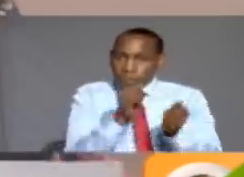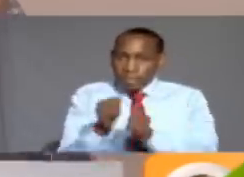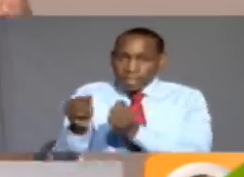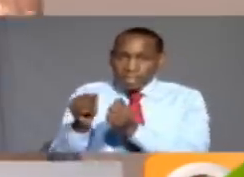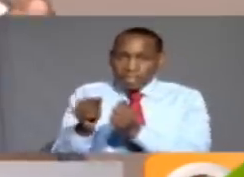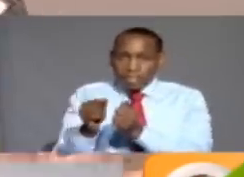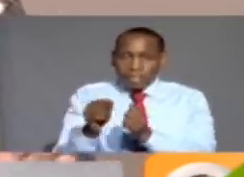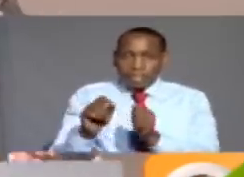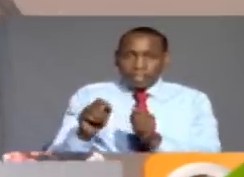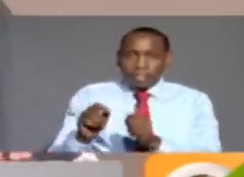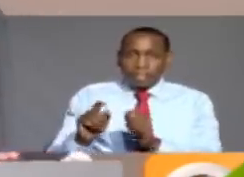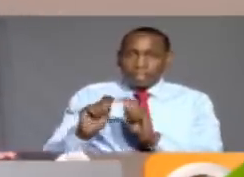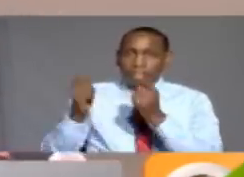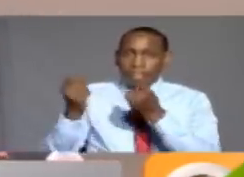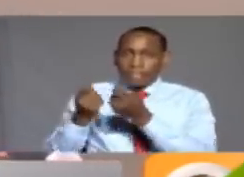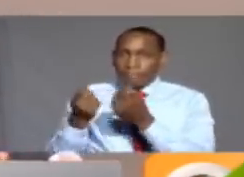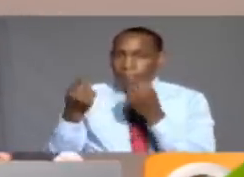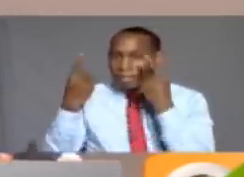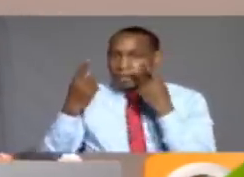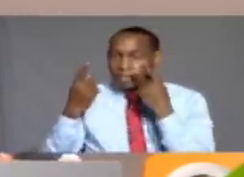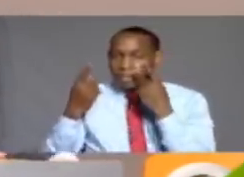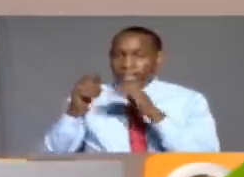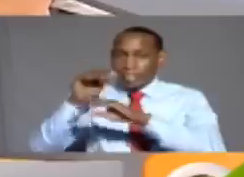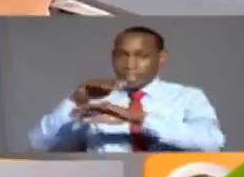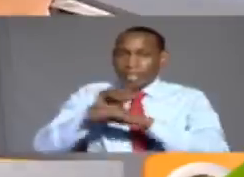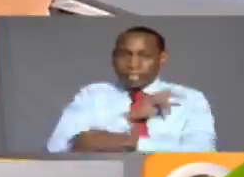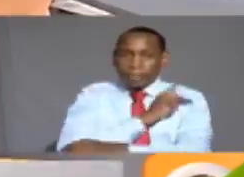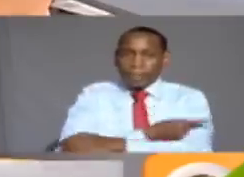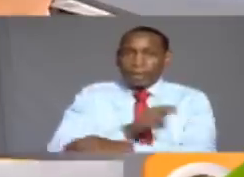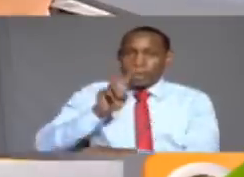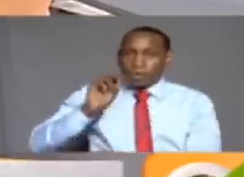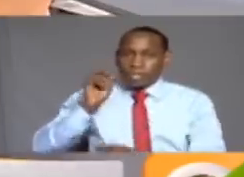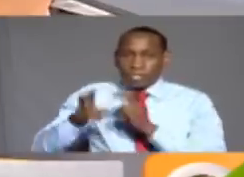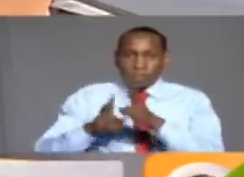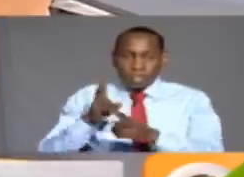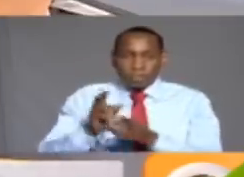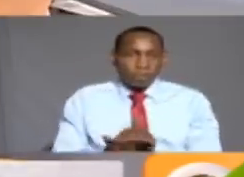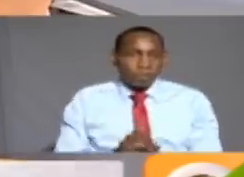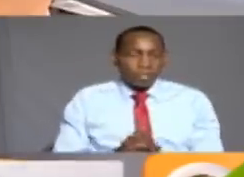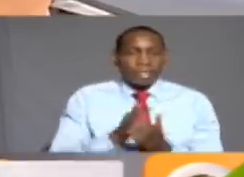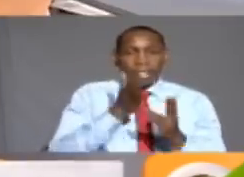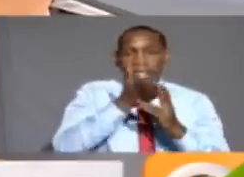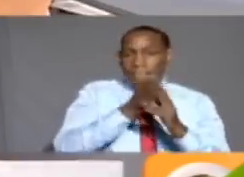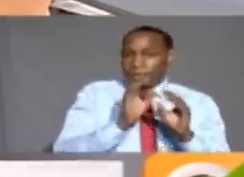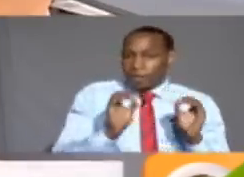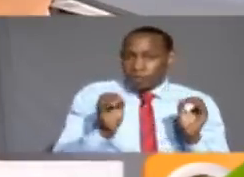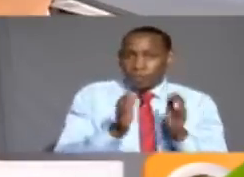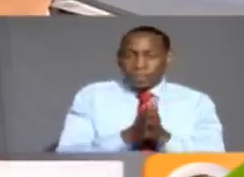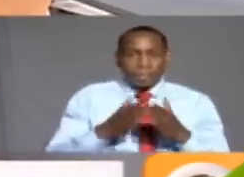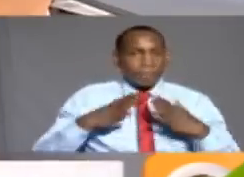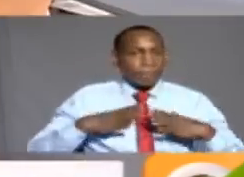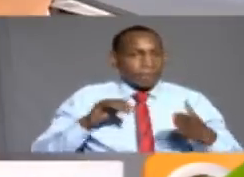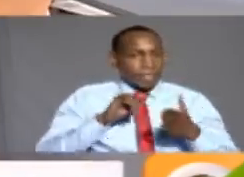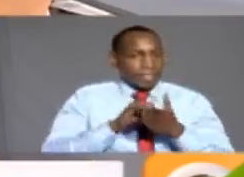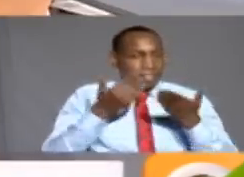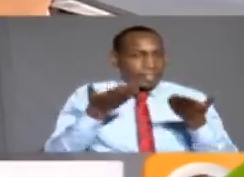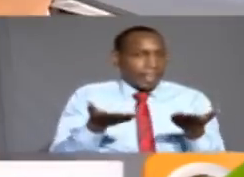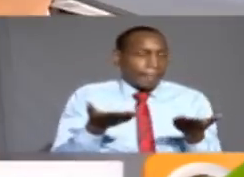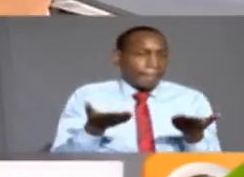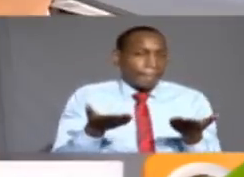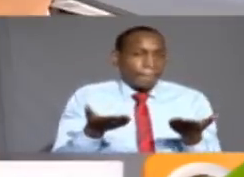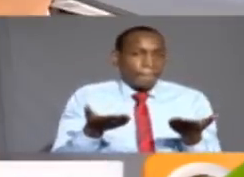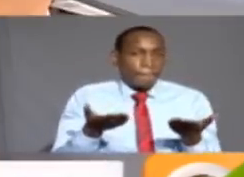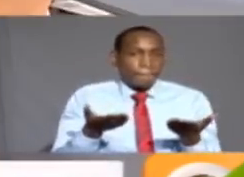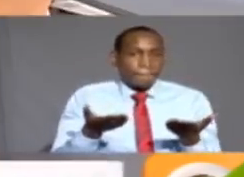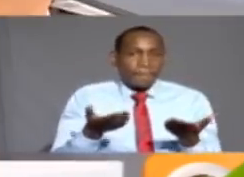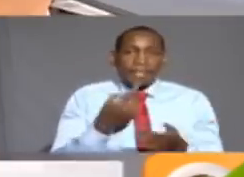for the Kiereweke team, okay, to attain power in 2022. So they should not interfere with those who are now going Kiereweke to the people have a